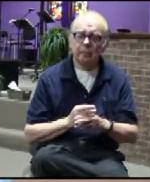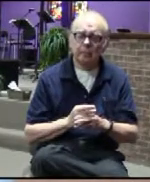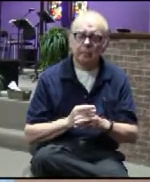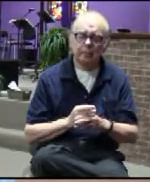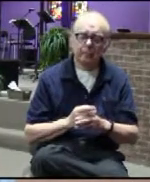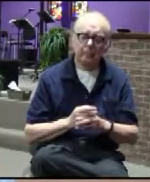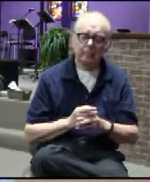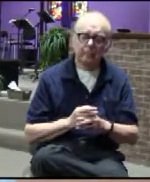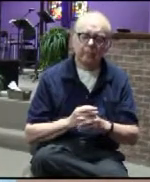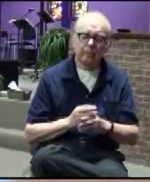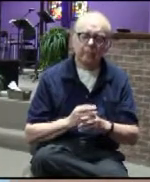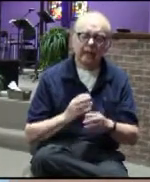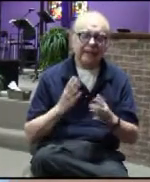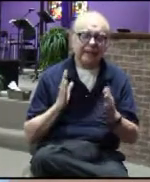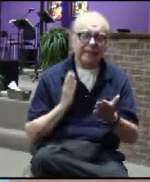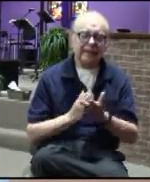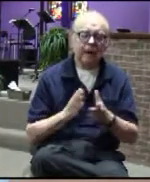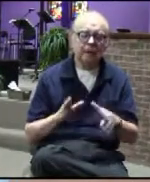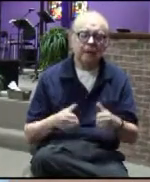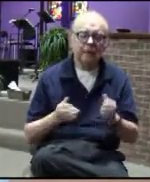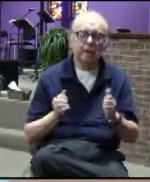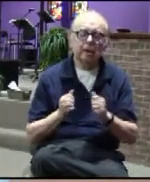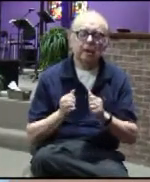so quit living like it